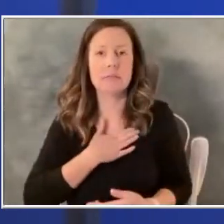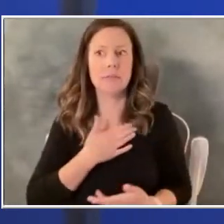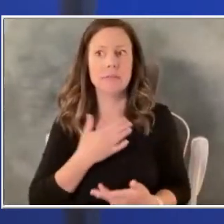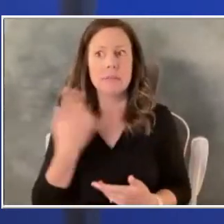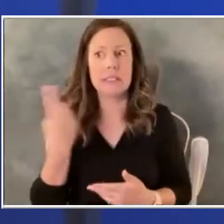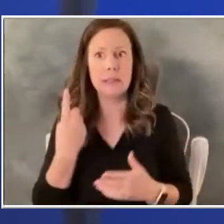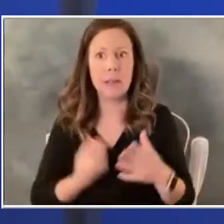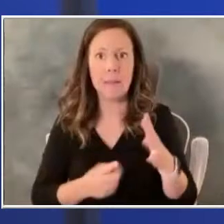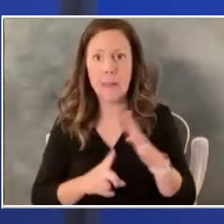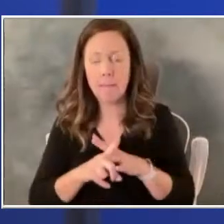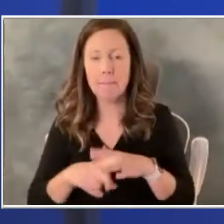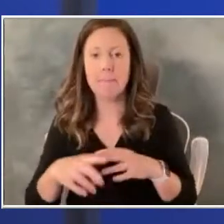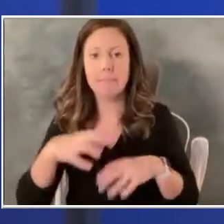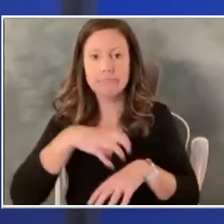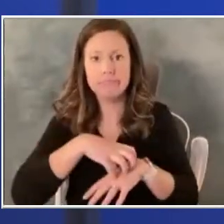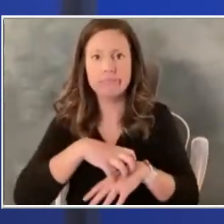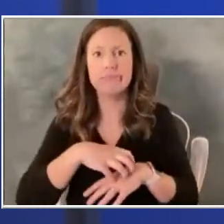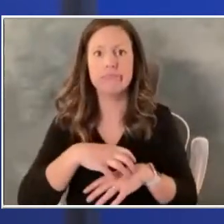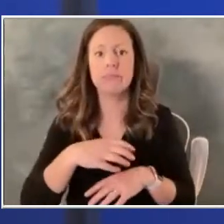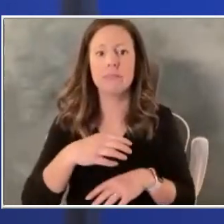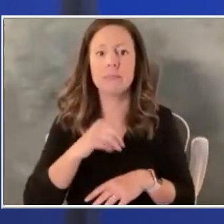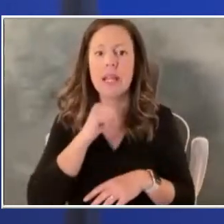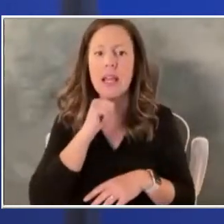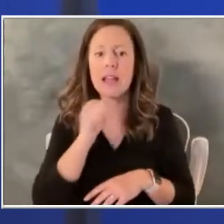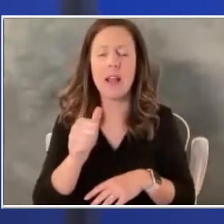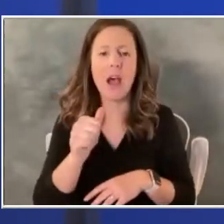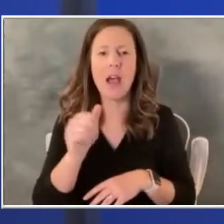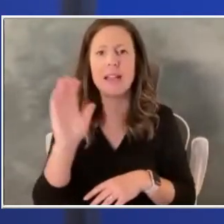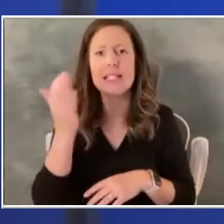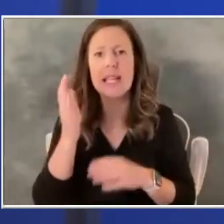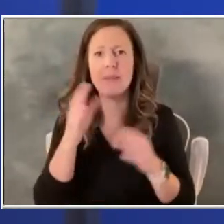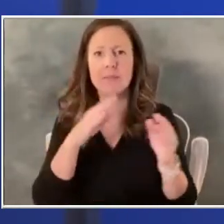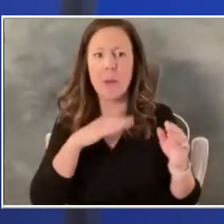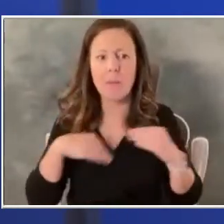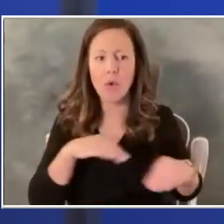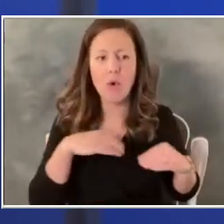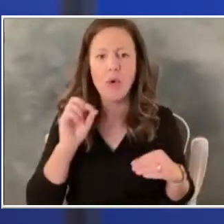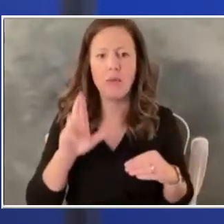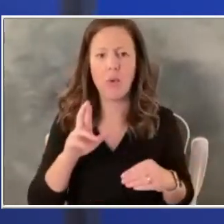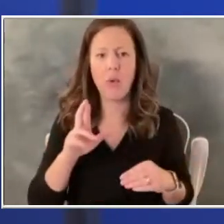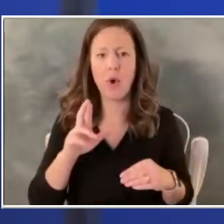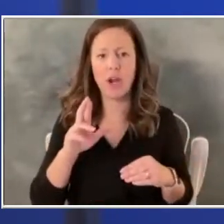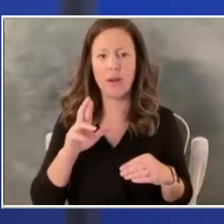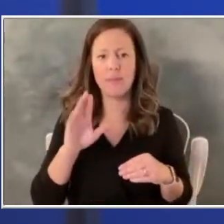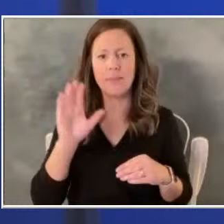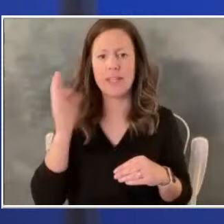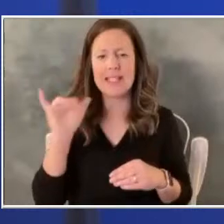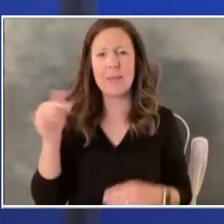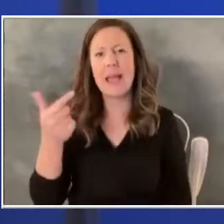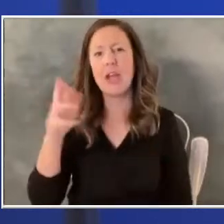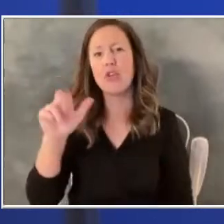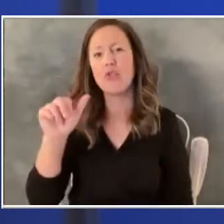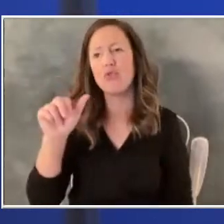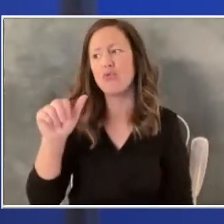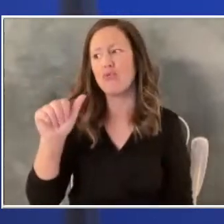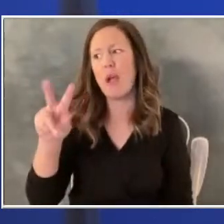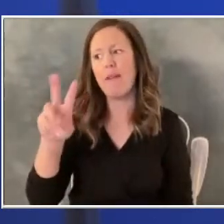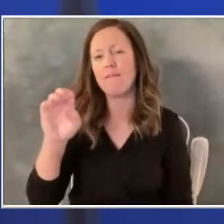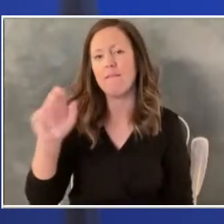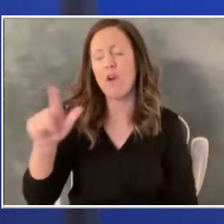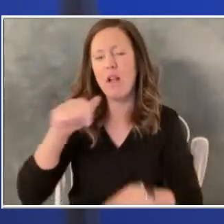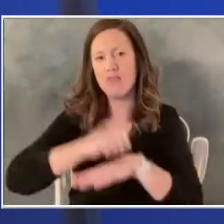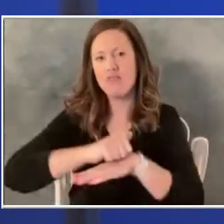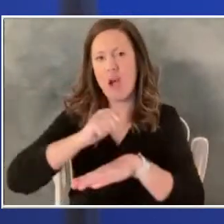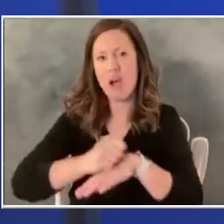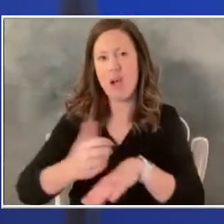that doesn't appear to move around, or feels like there is gravel on top of it, they should